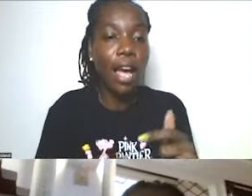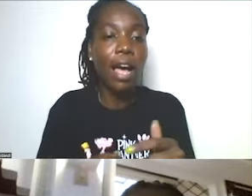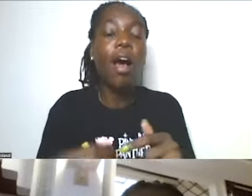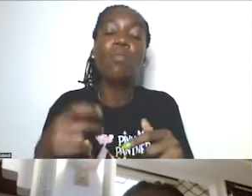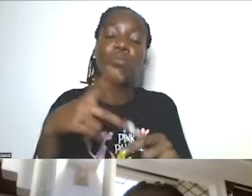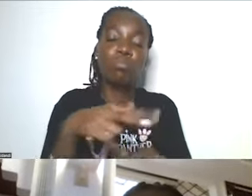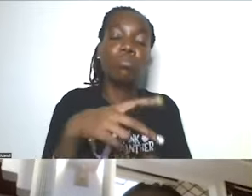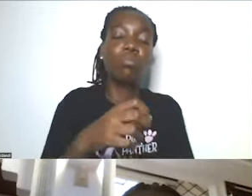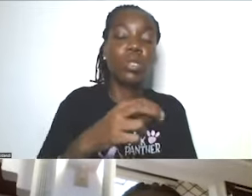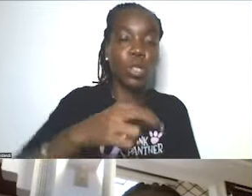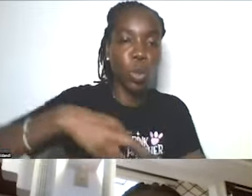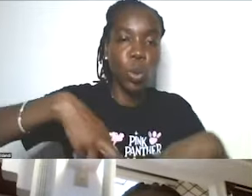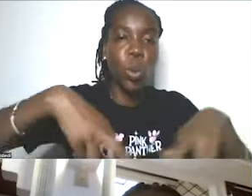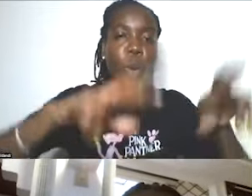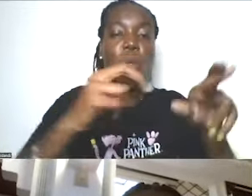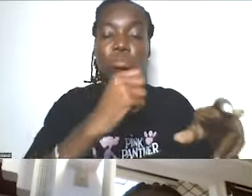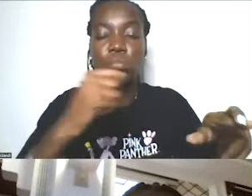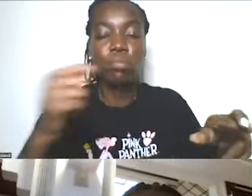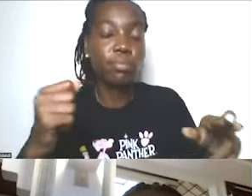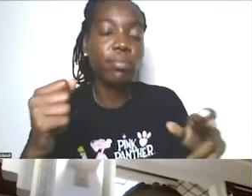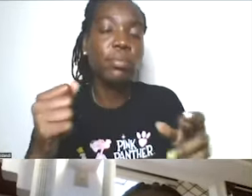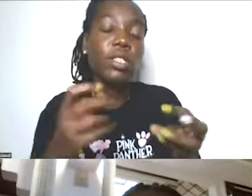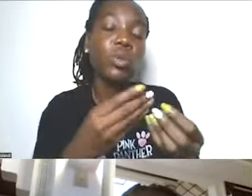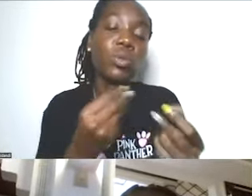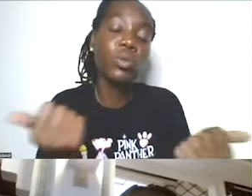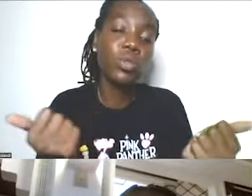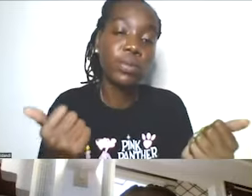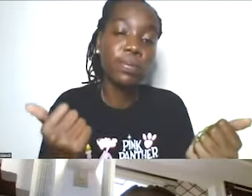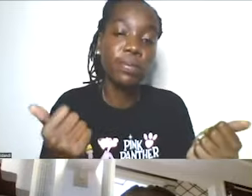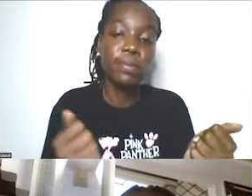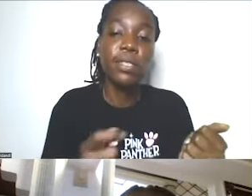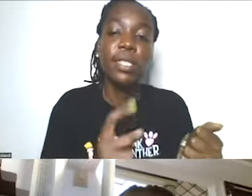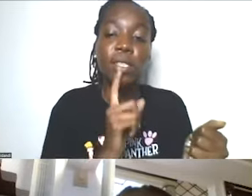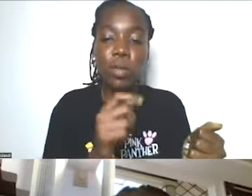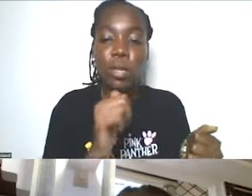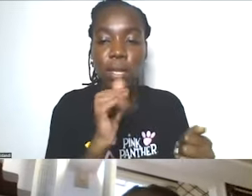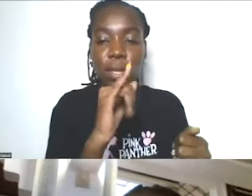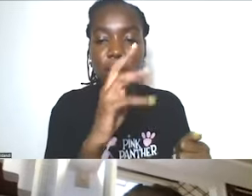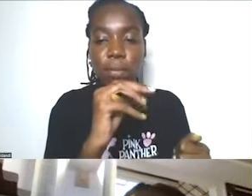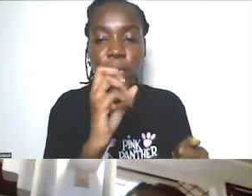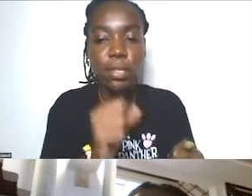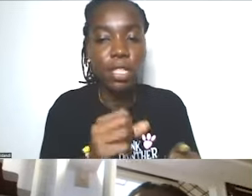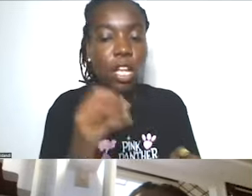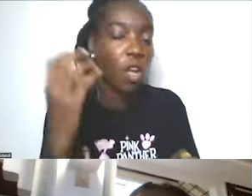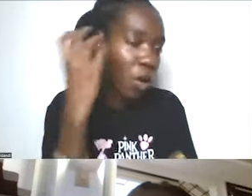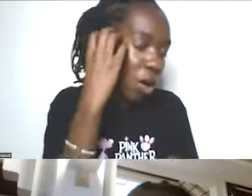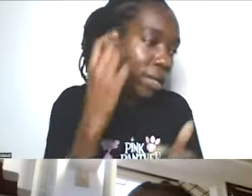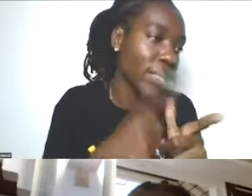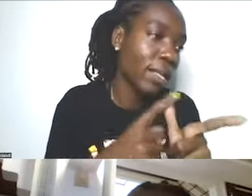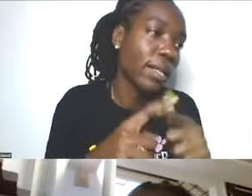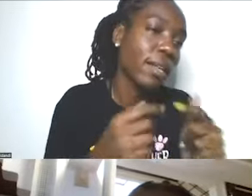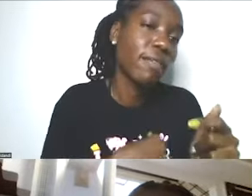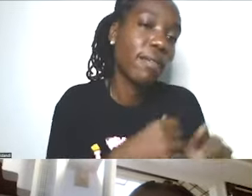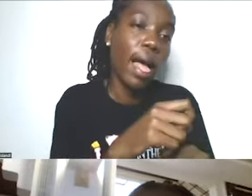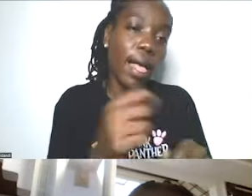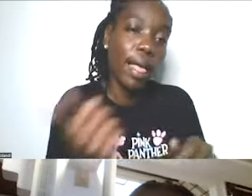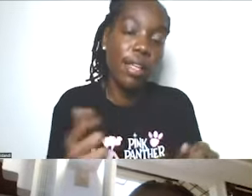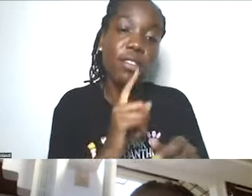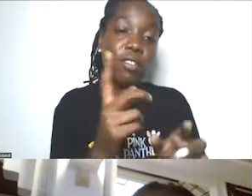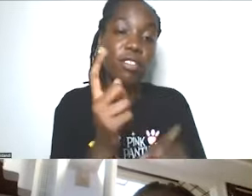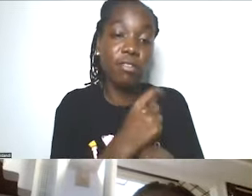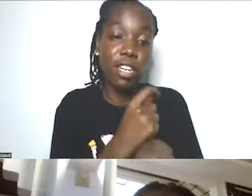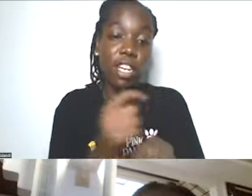Solutions. Ames is the college, and Pathway is the training company that does their trainings on LMS. They are doing their trainings